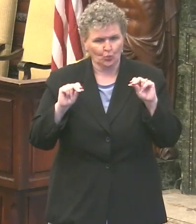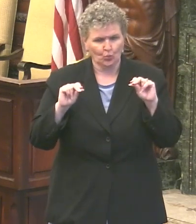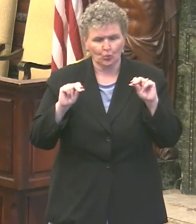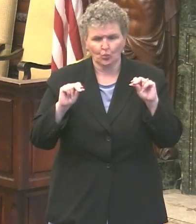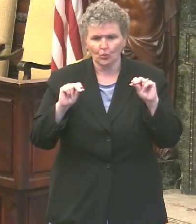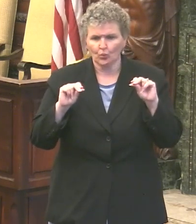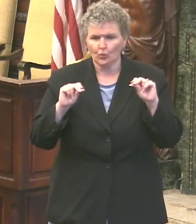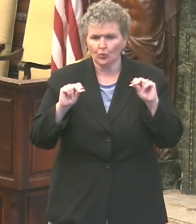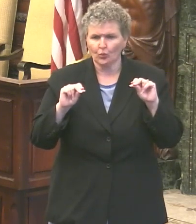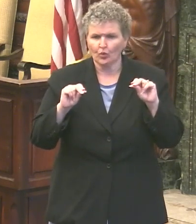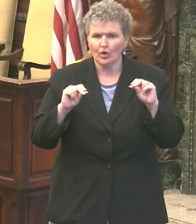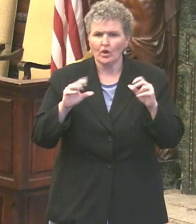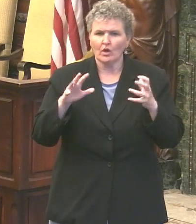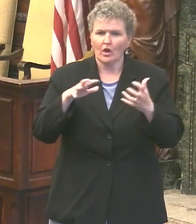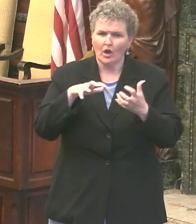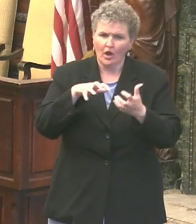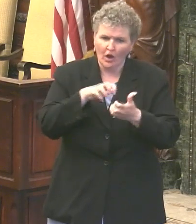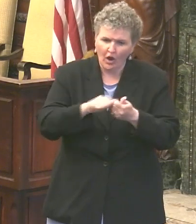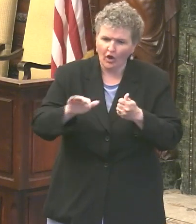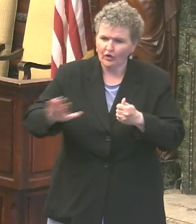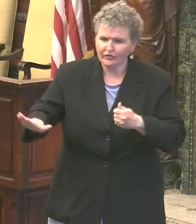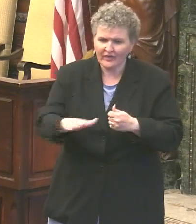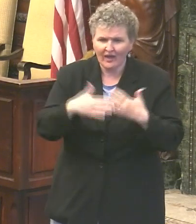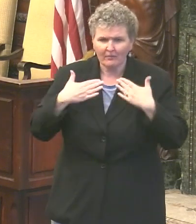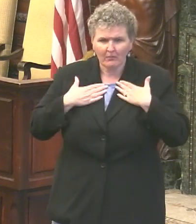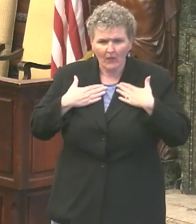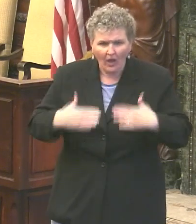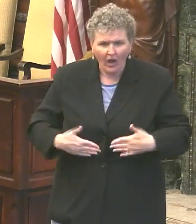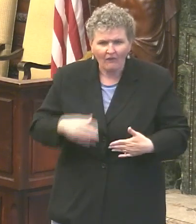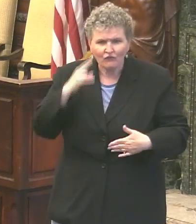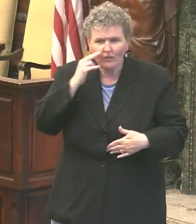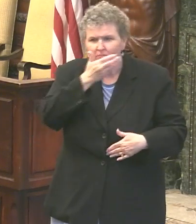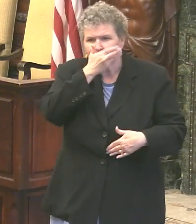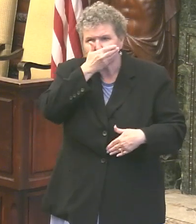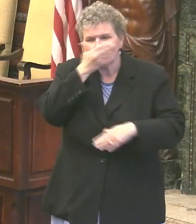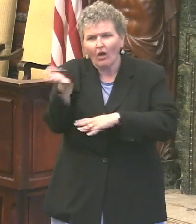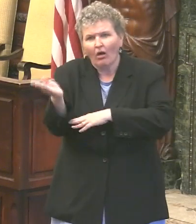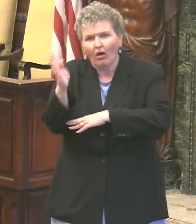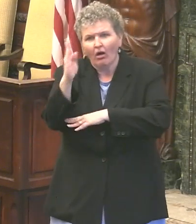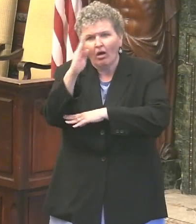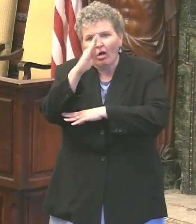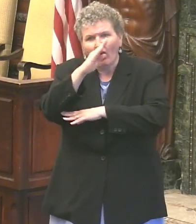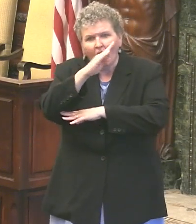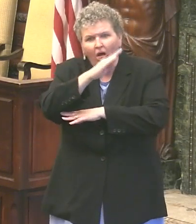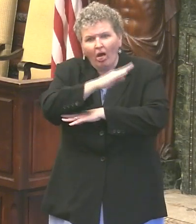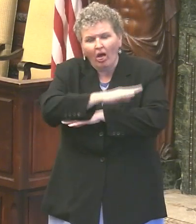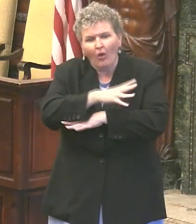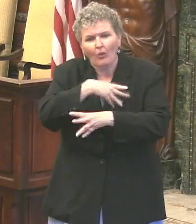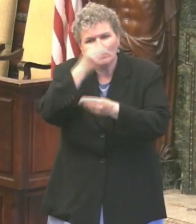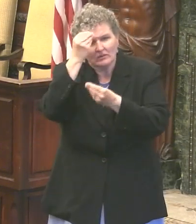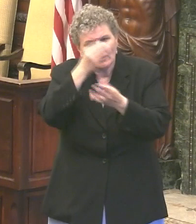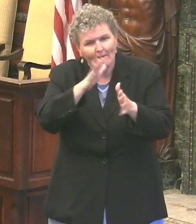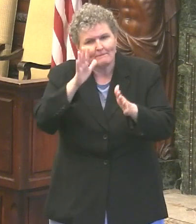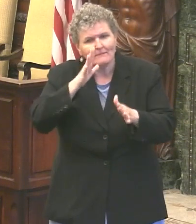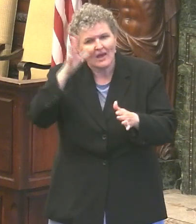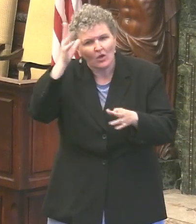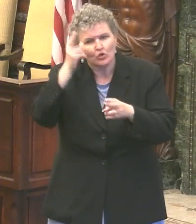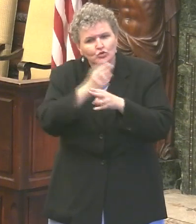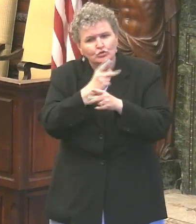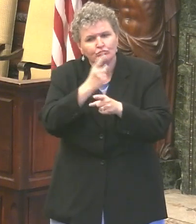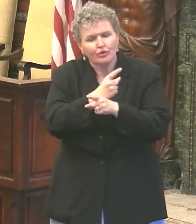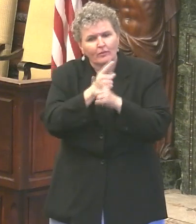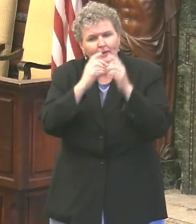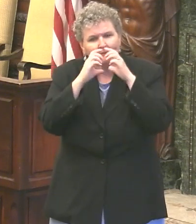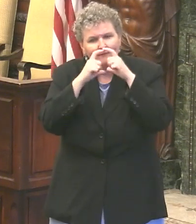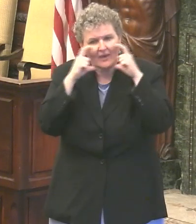to their bodies that could lead to asphyxia. What can you tell those parents that have those ideas about the use of masks? The masks are